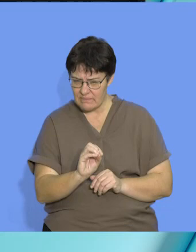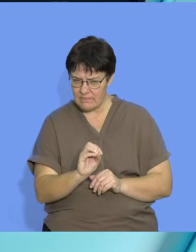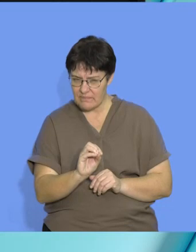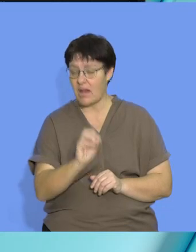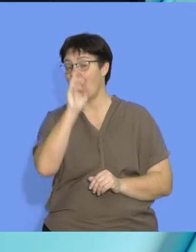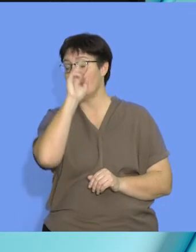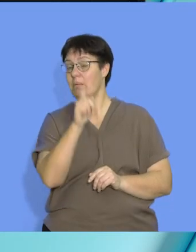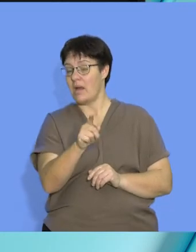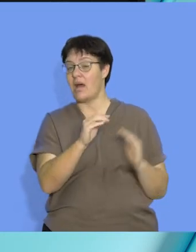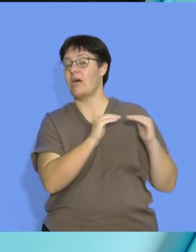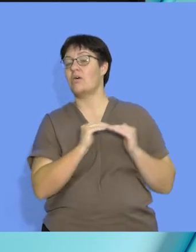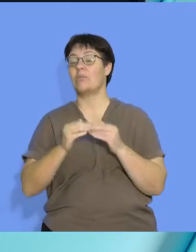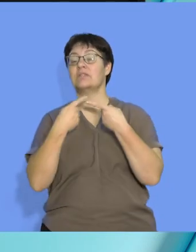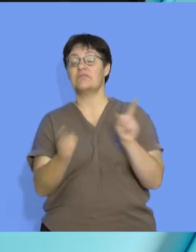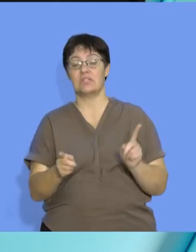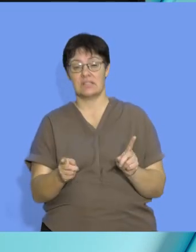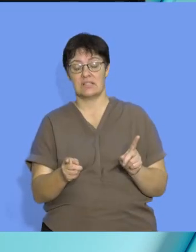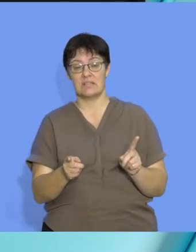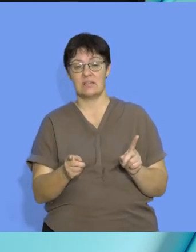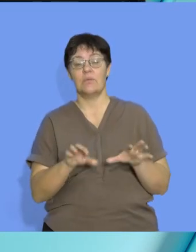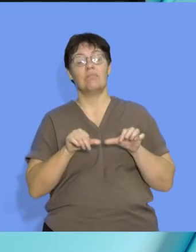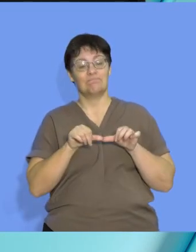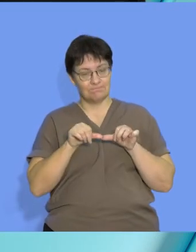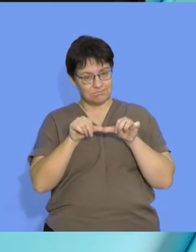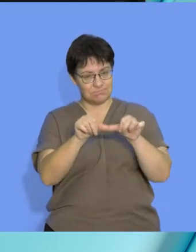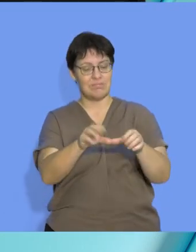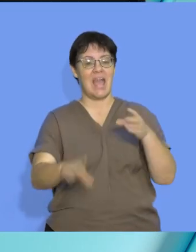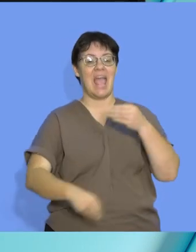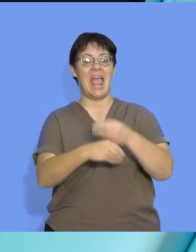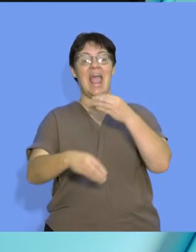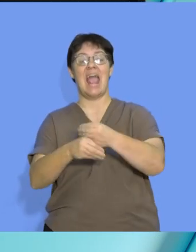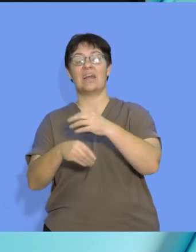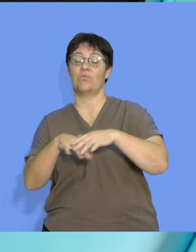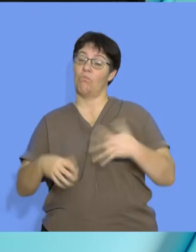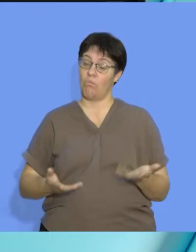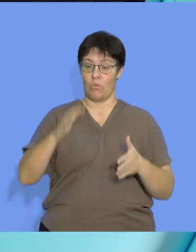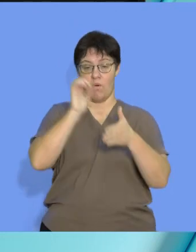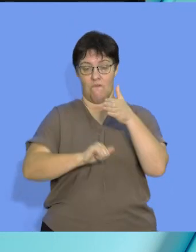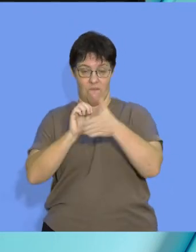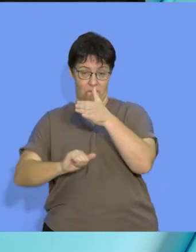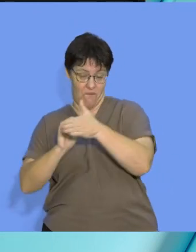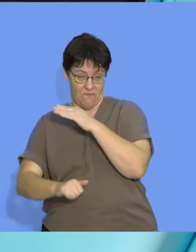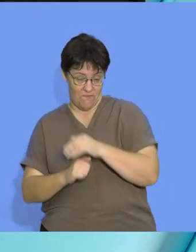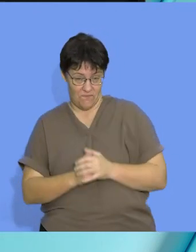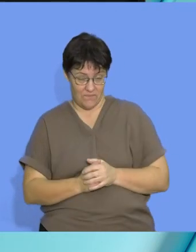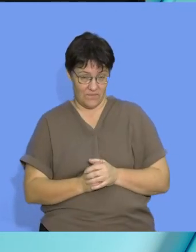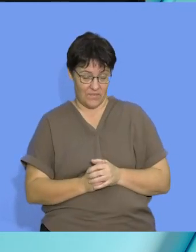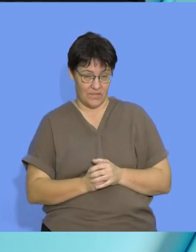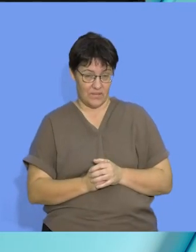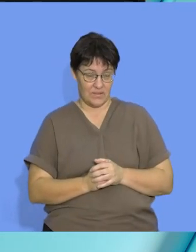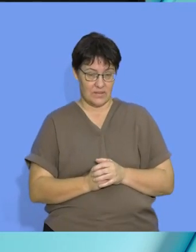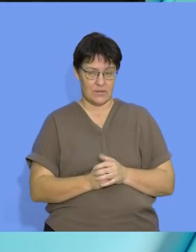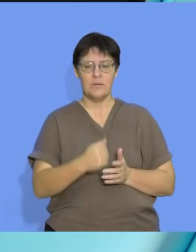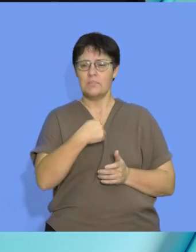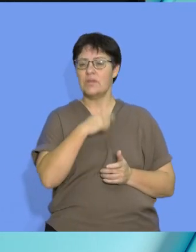that a common difference is a value that is continuously added or subtracted between terms. I'm going to